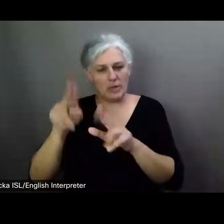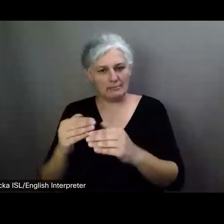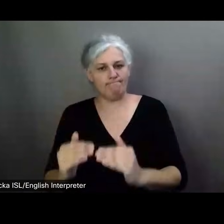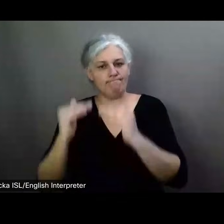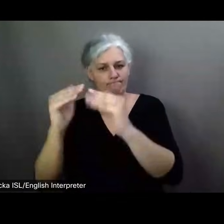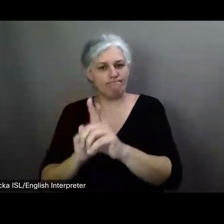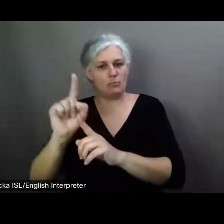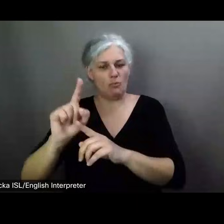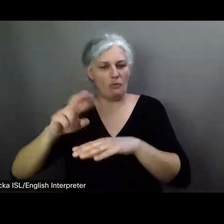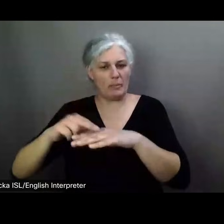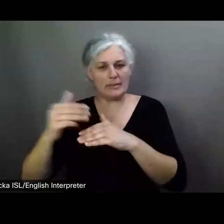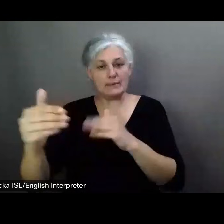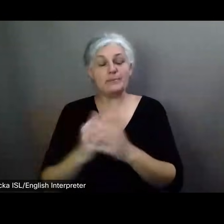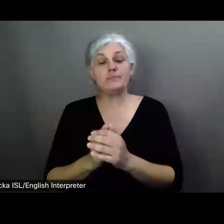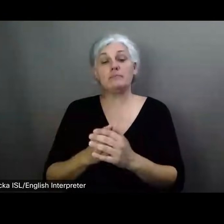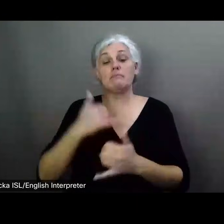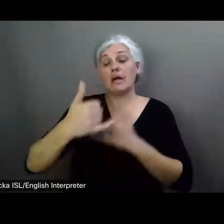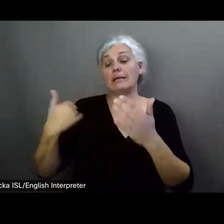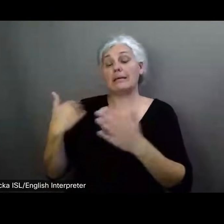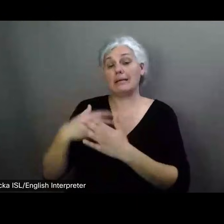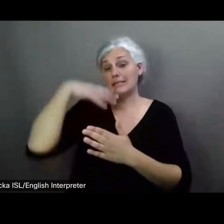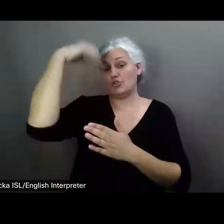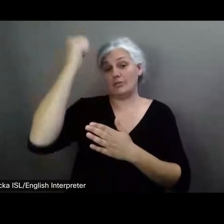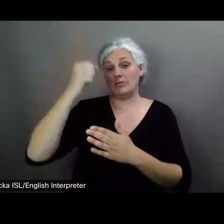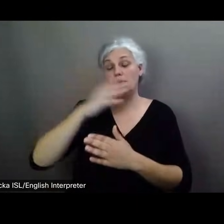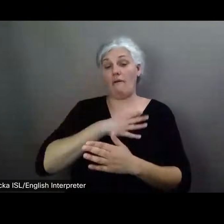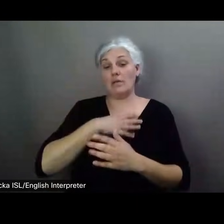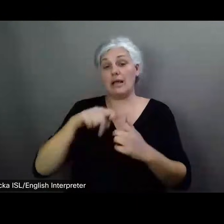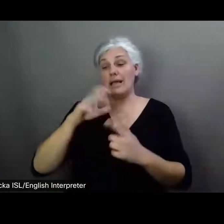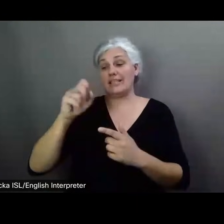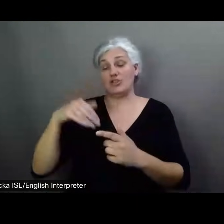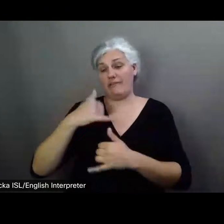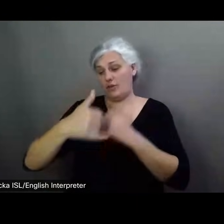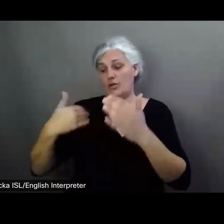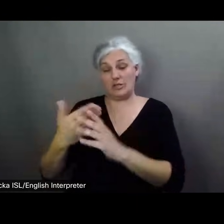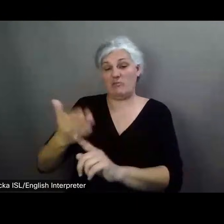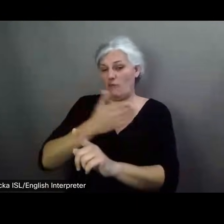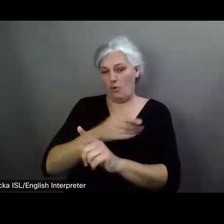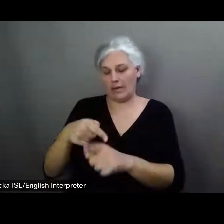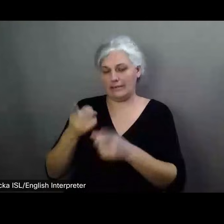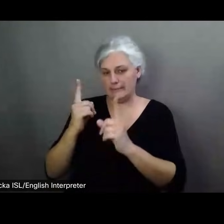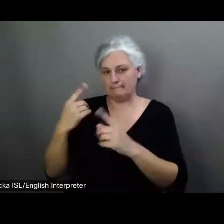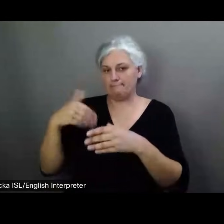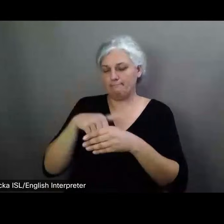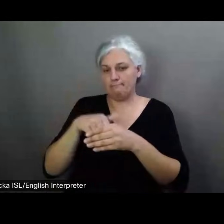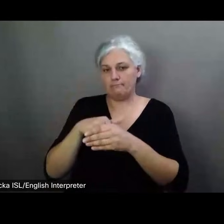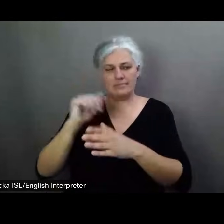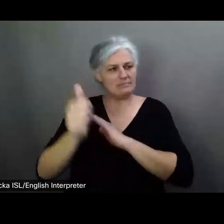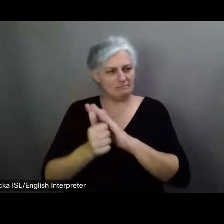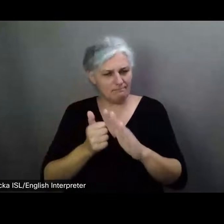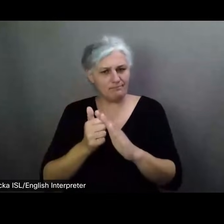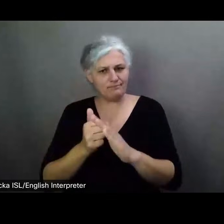Over my years as Chief Clinical Officer and as a clinician for many years before that, I've experienced